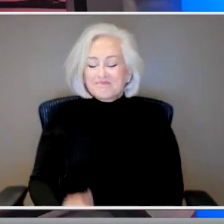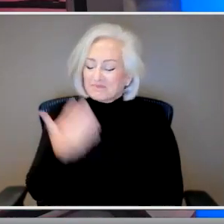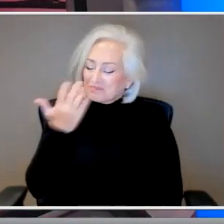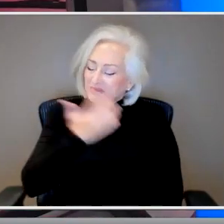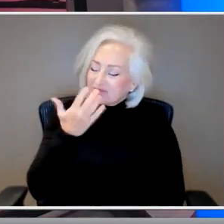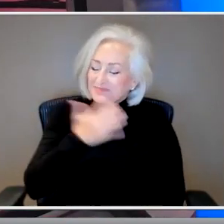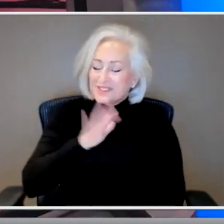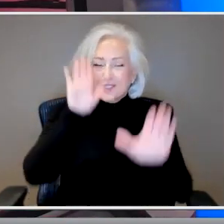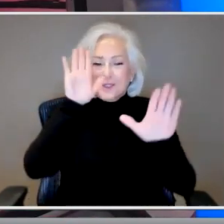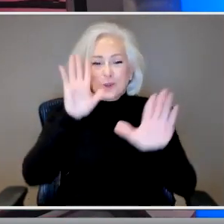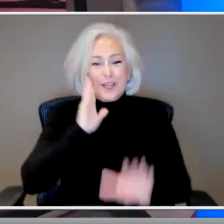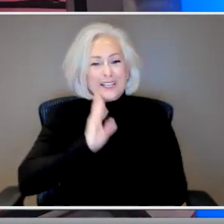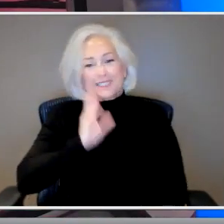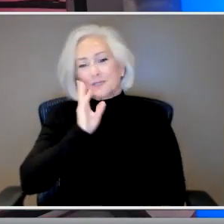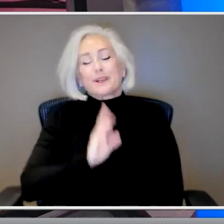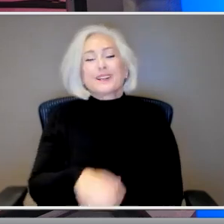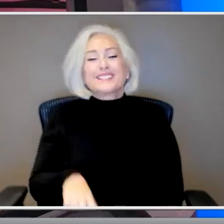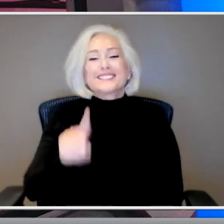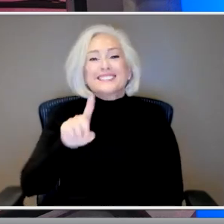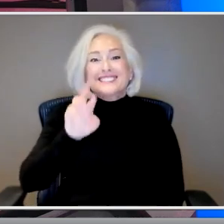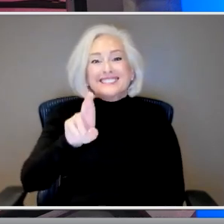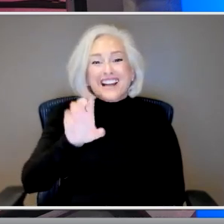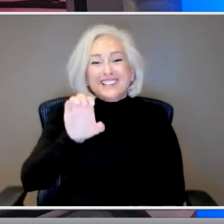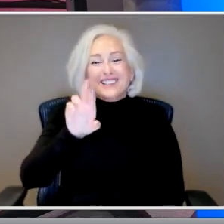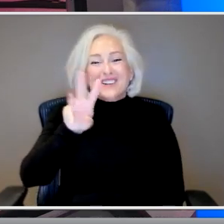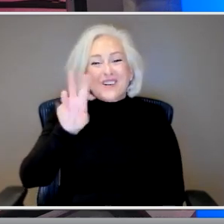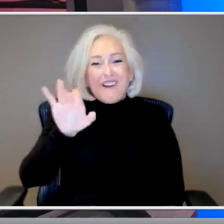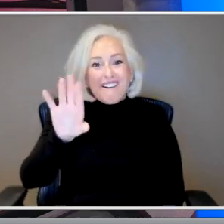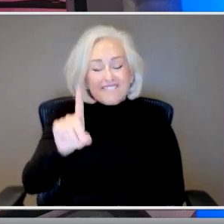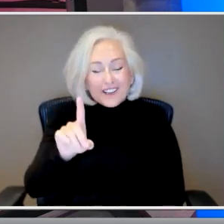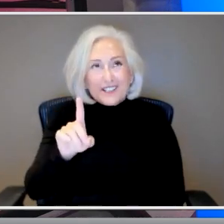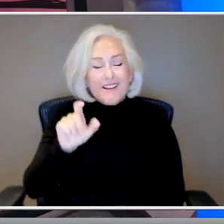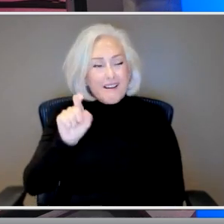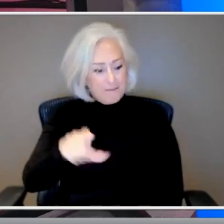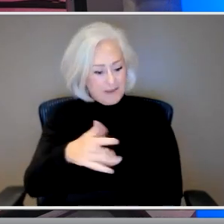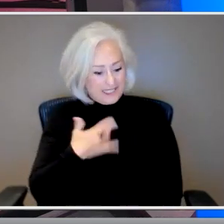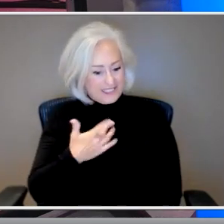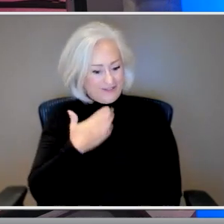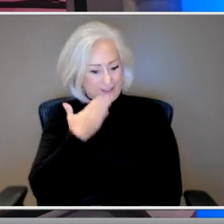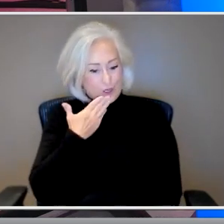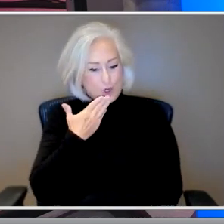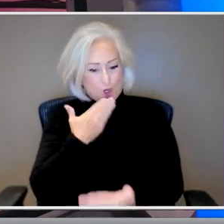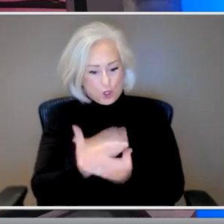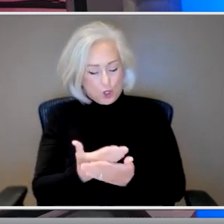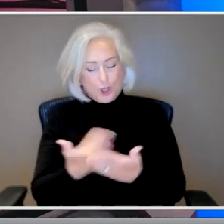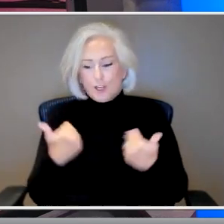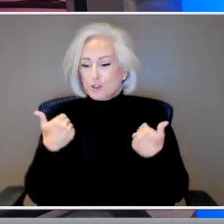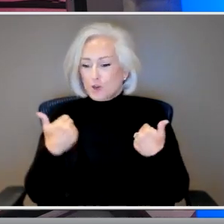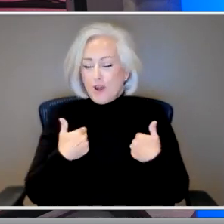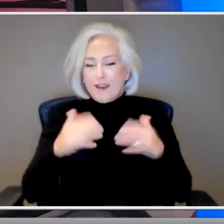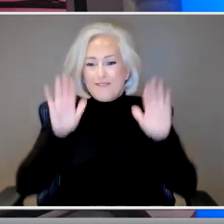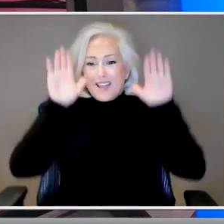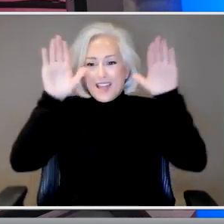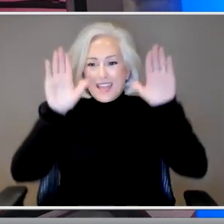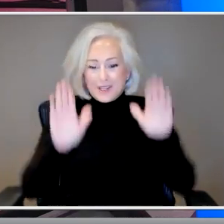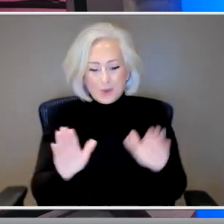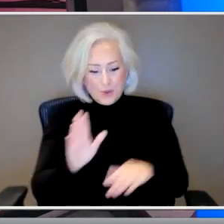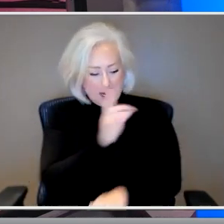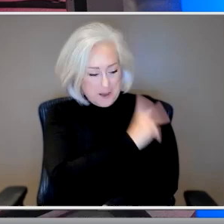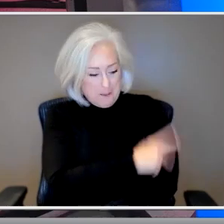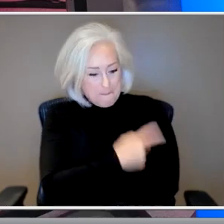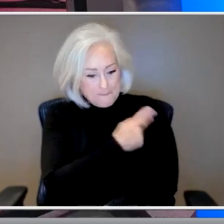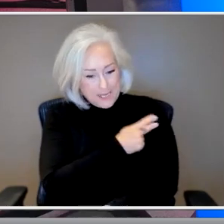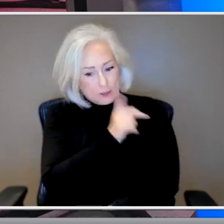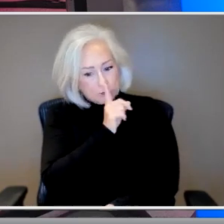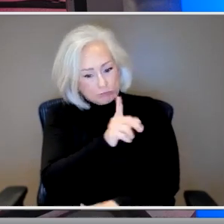must feel really good to both you and Dr. Ajlan to have such a phenomenal patient who is completely on board with the plan to